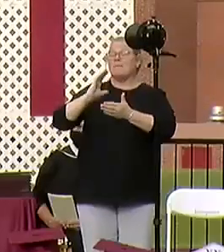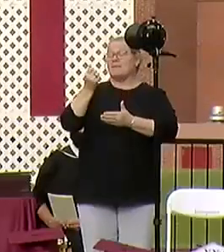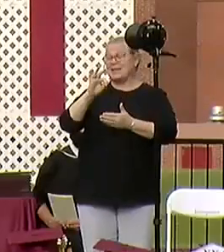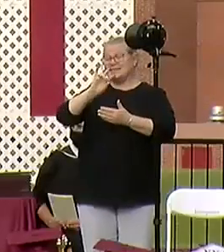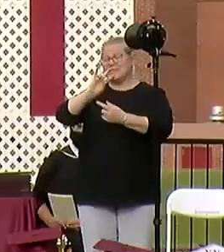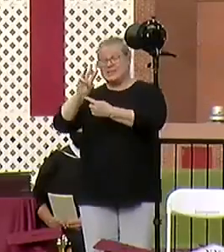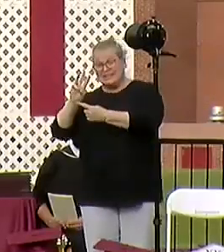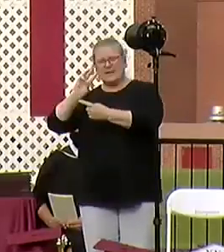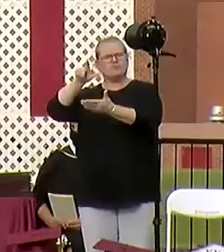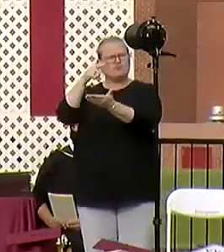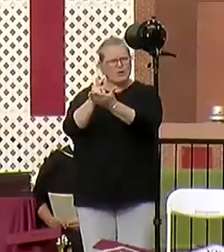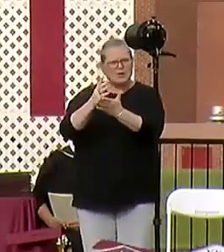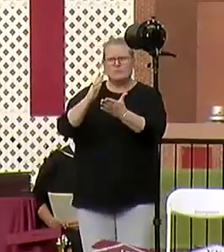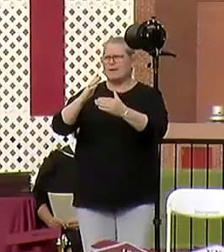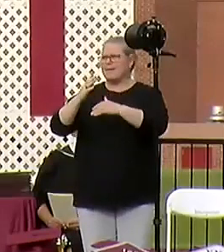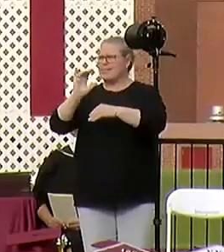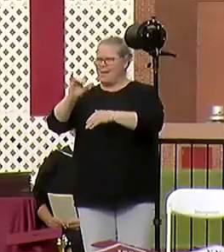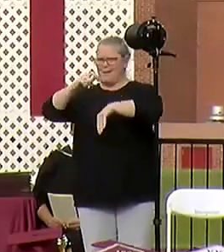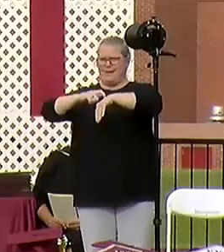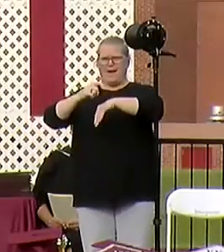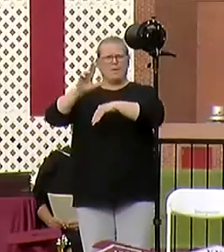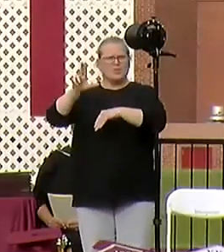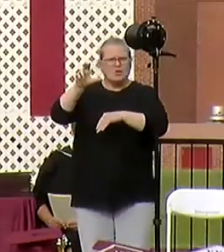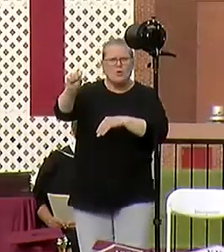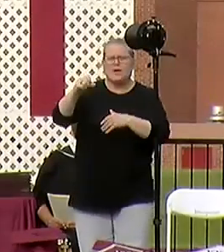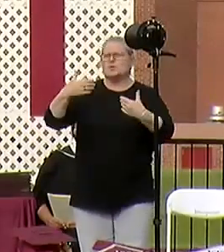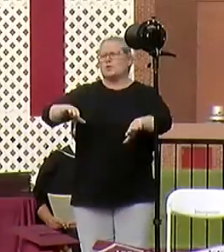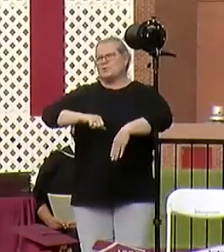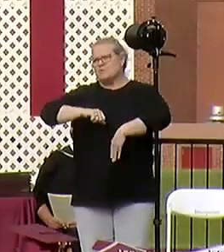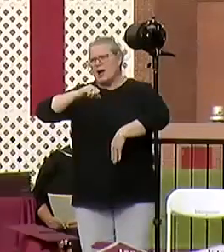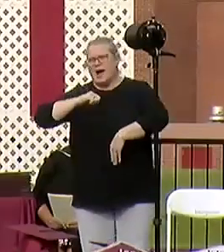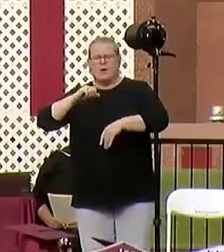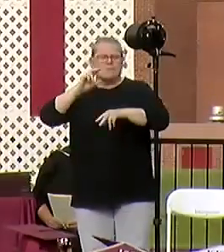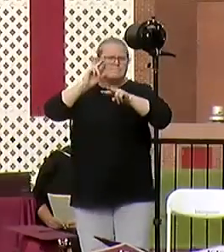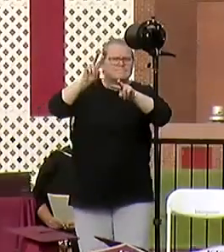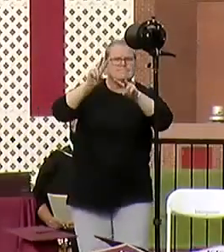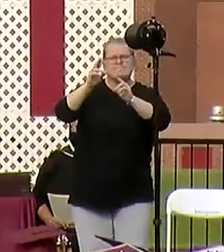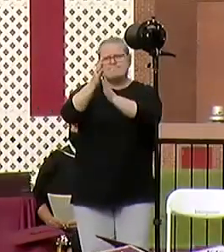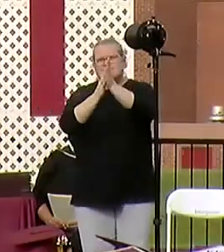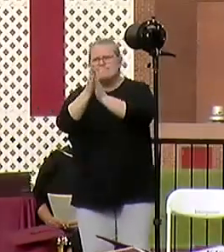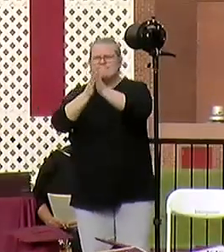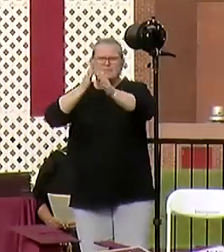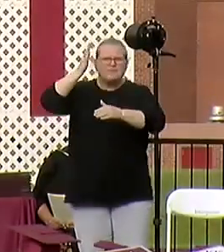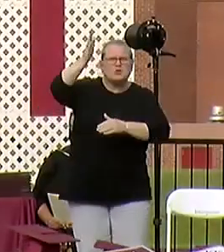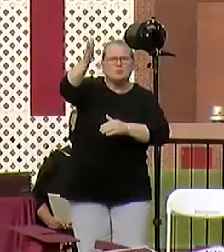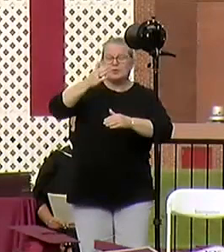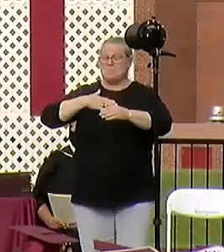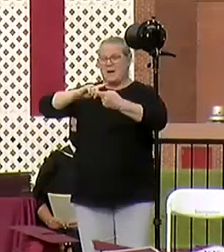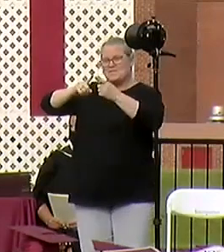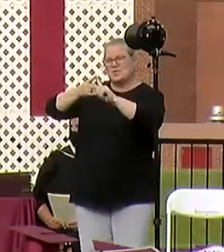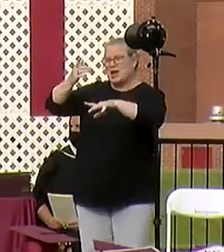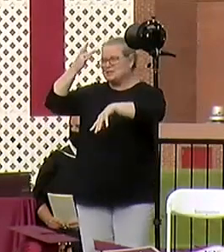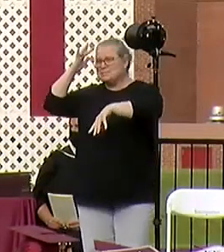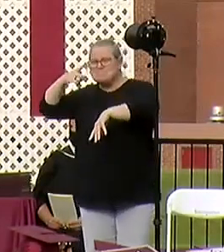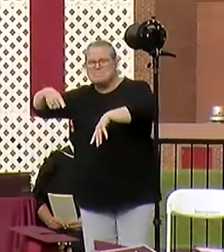were excited for our future. I had smart and talented friends. My boyfriend was the president of